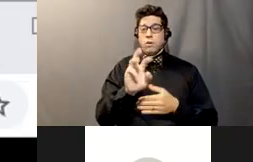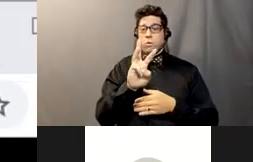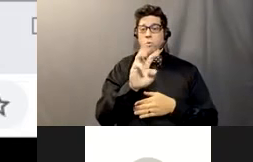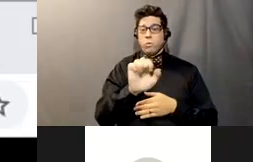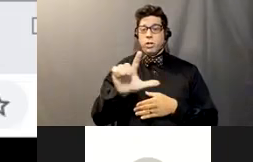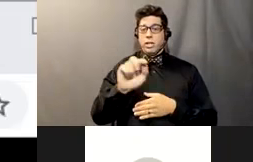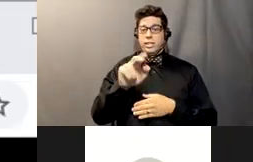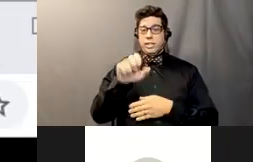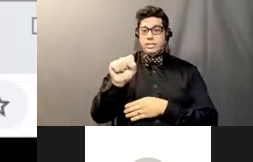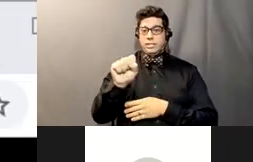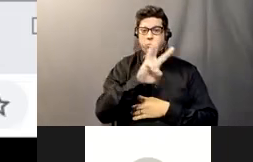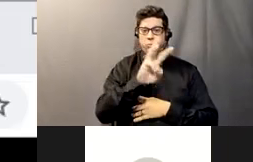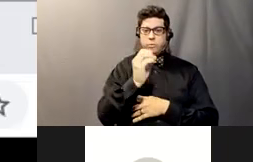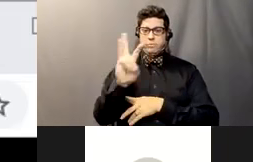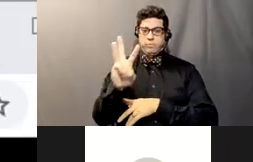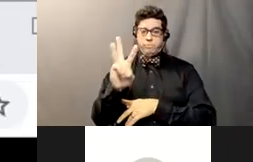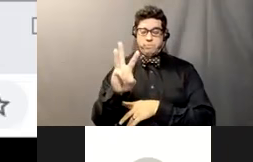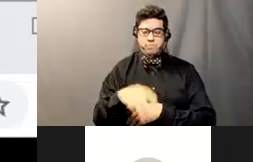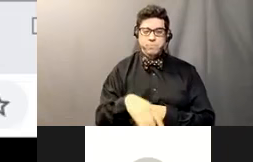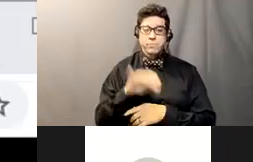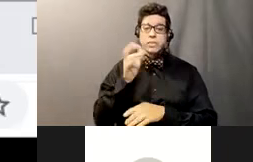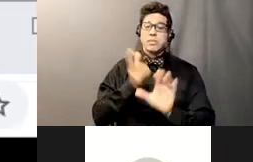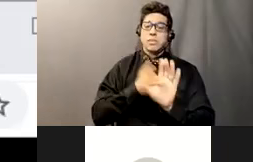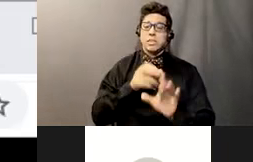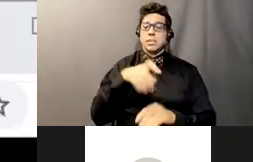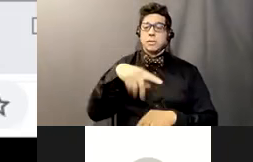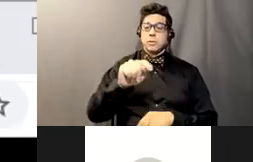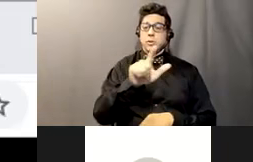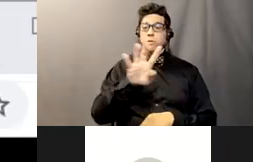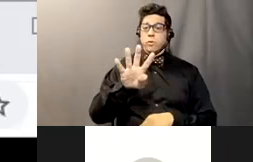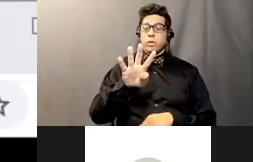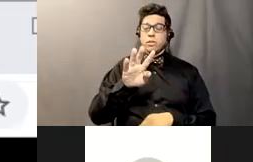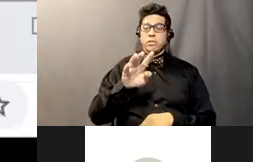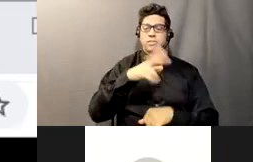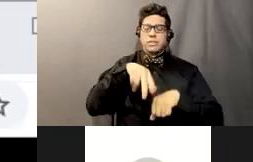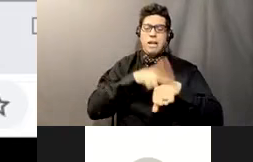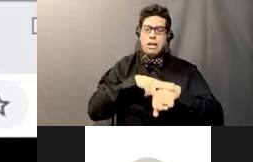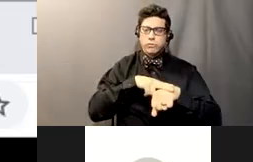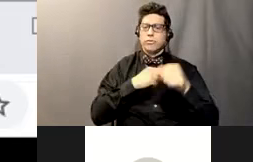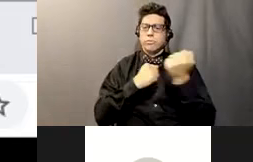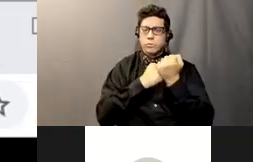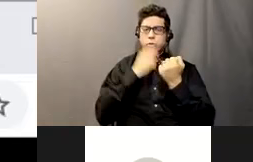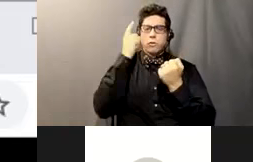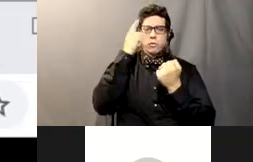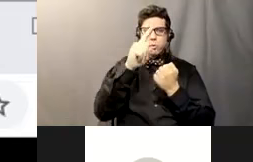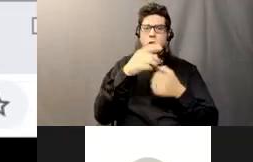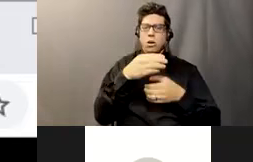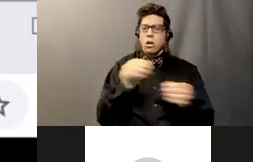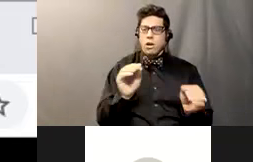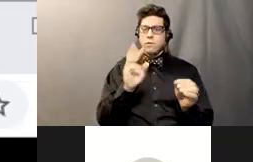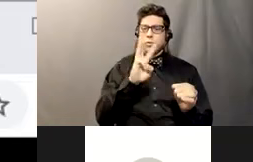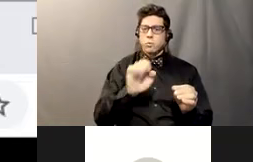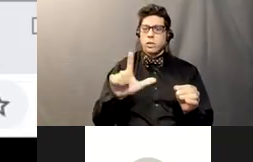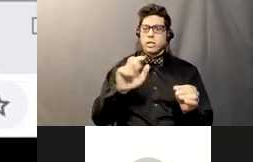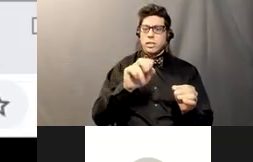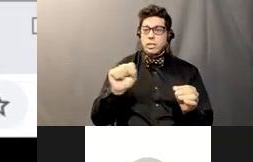of September 20th through the 24th to join the national movement around employee wellness. We also wanted to go beyond just